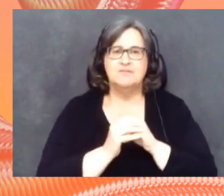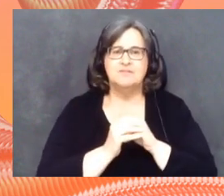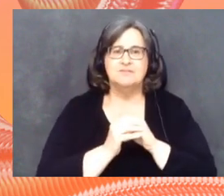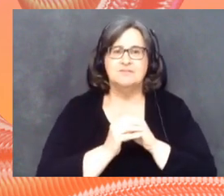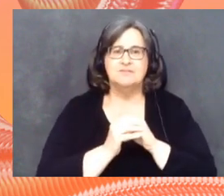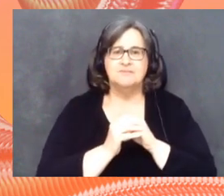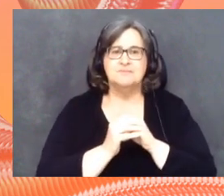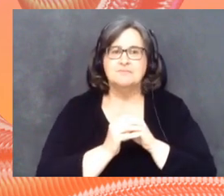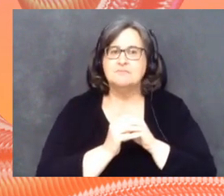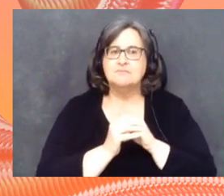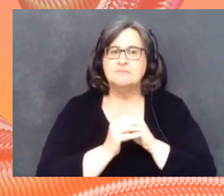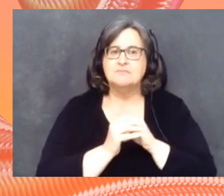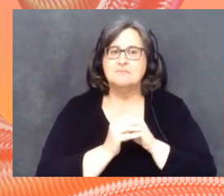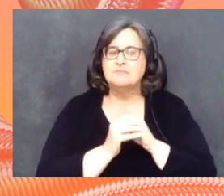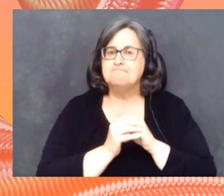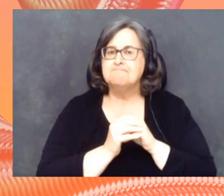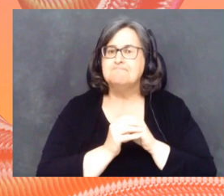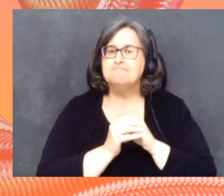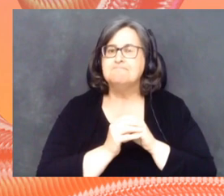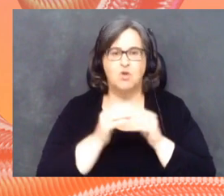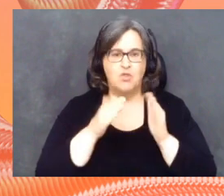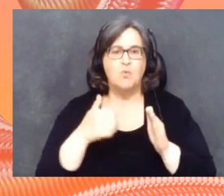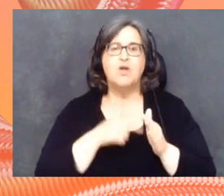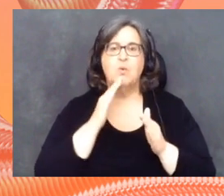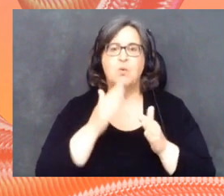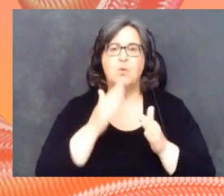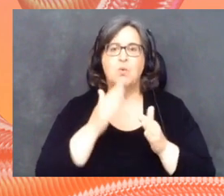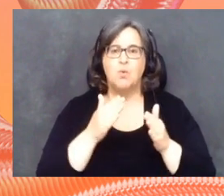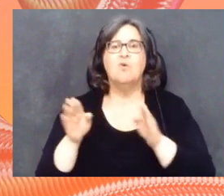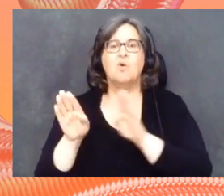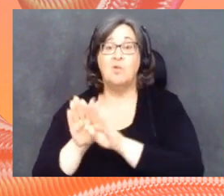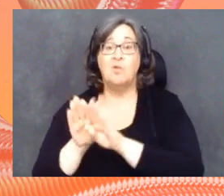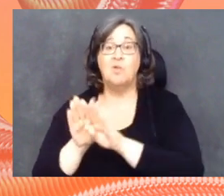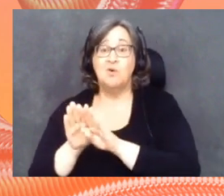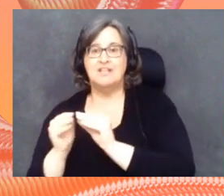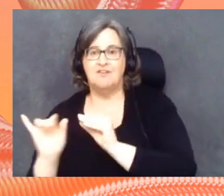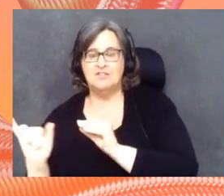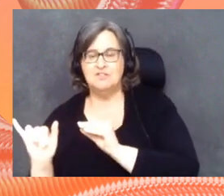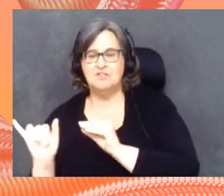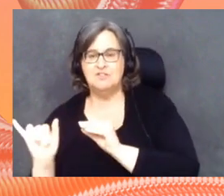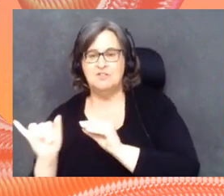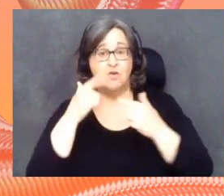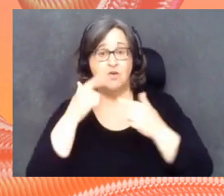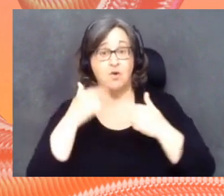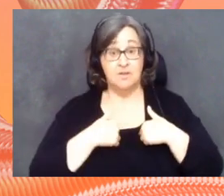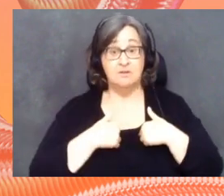for the way that we're going to close this conference. For me,